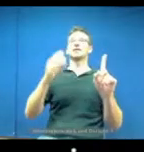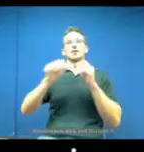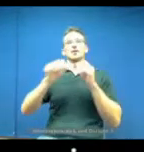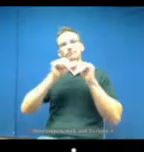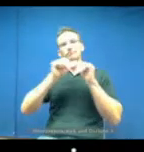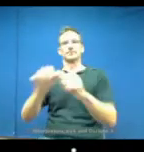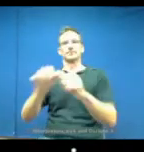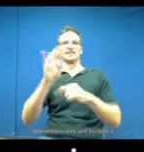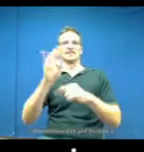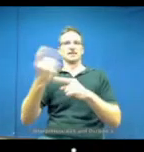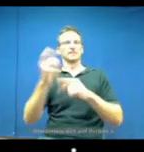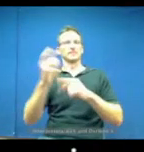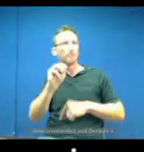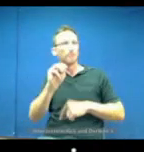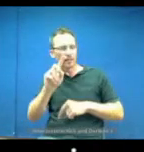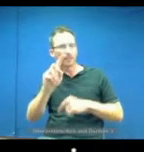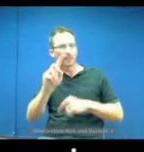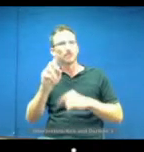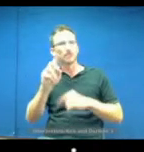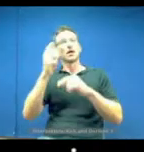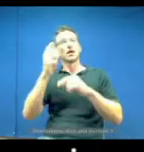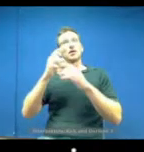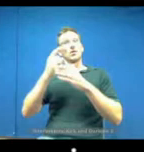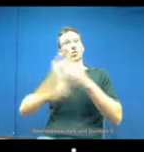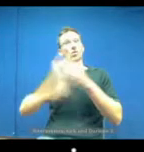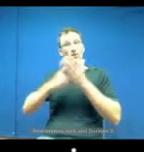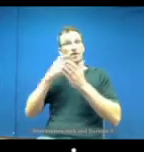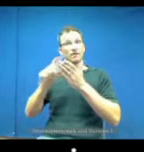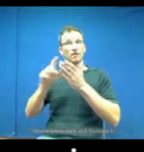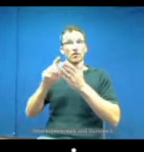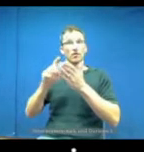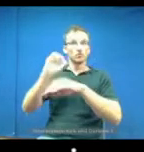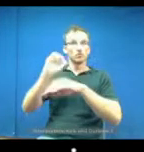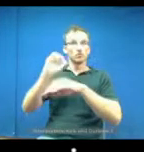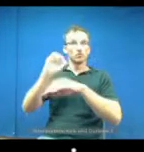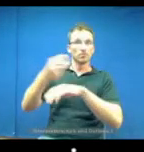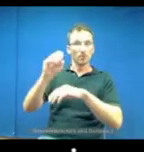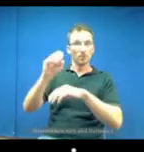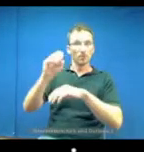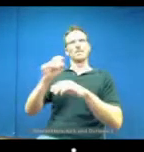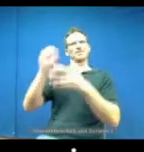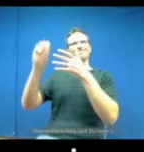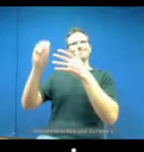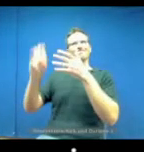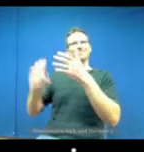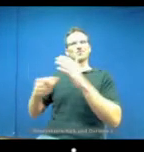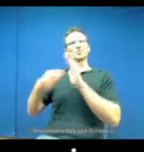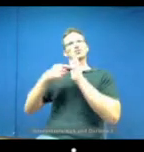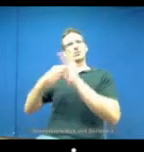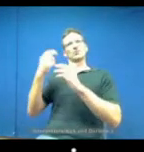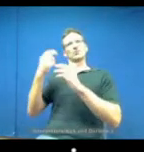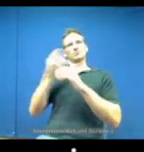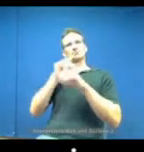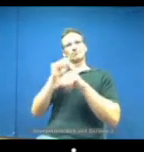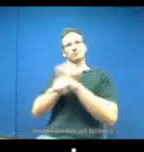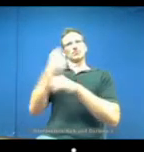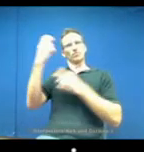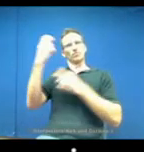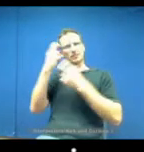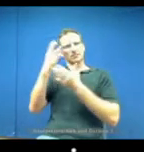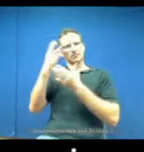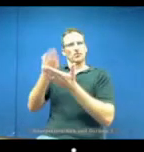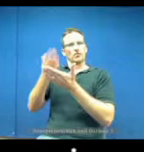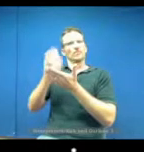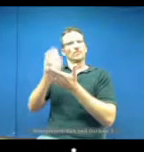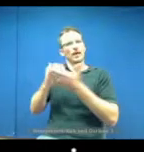very low. It's only, you have to show reasonable grounds to believe that abuse occurred. It's much less than